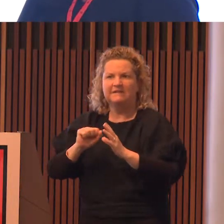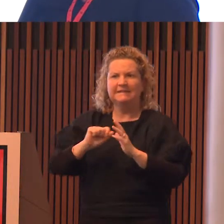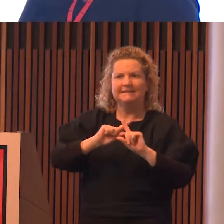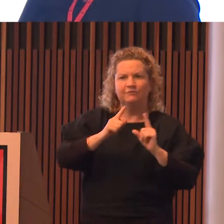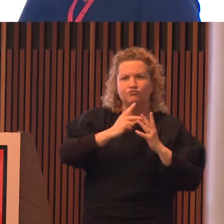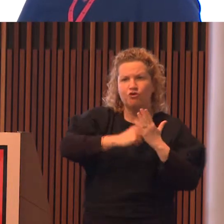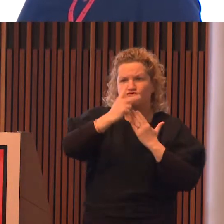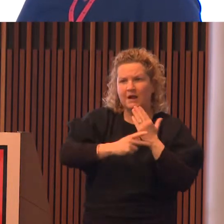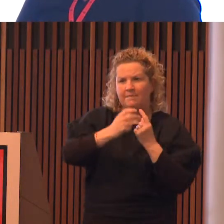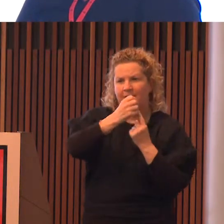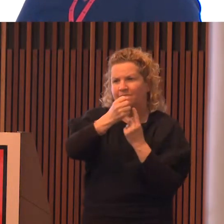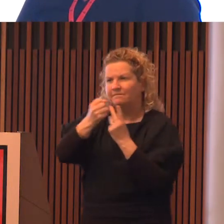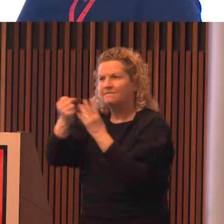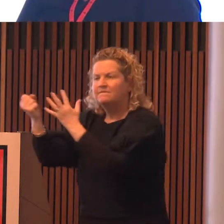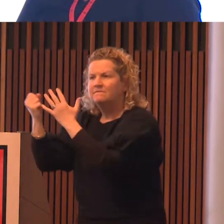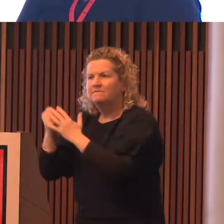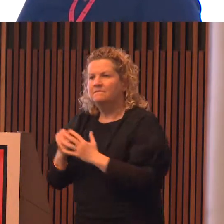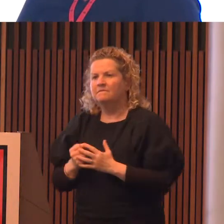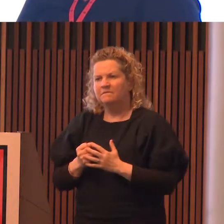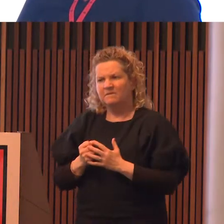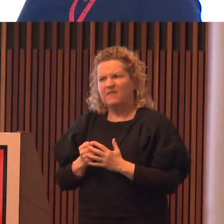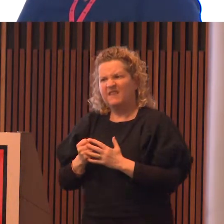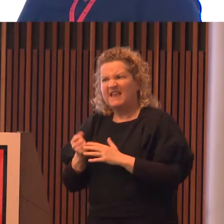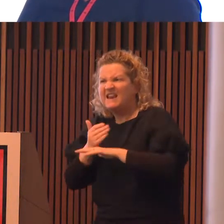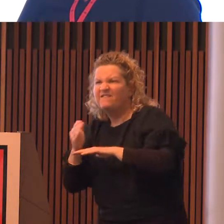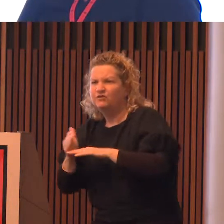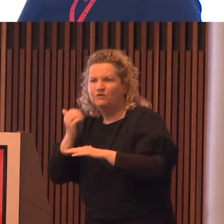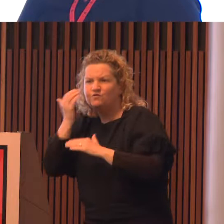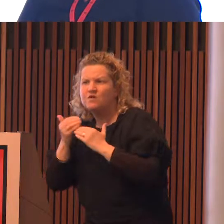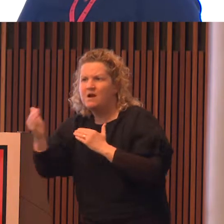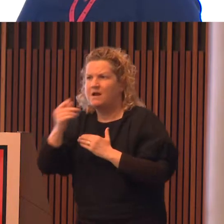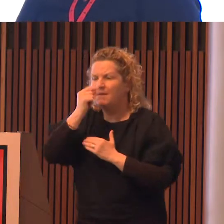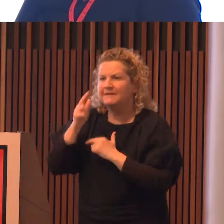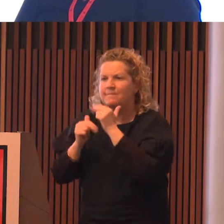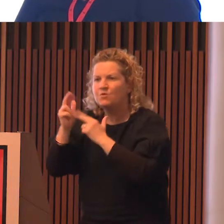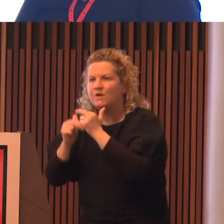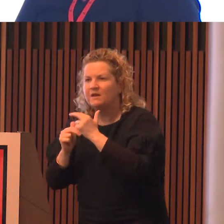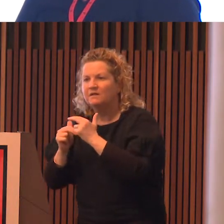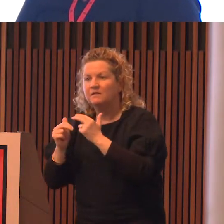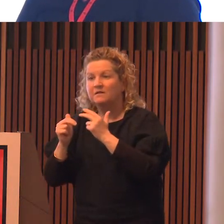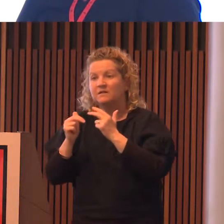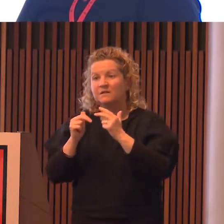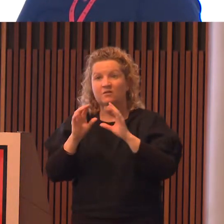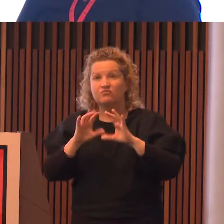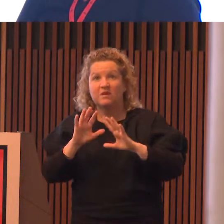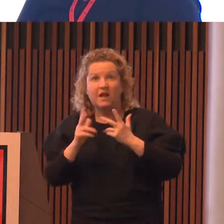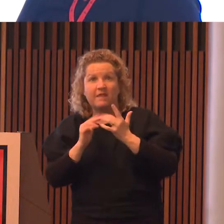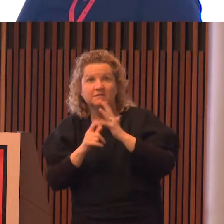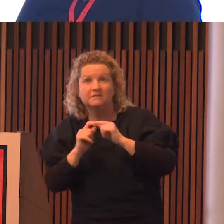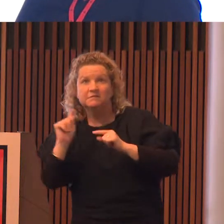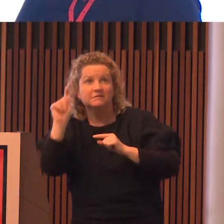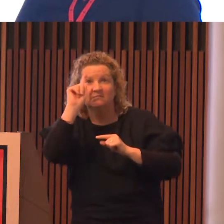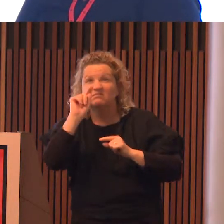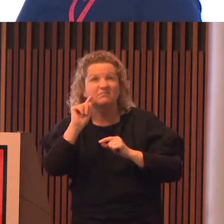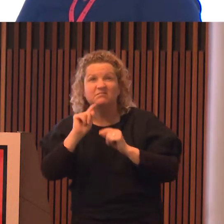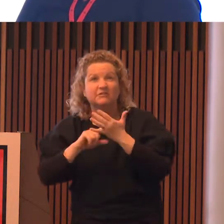They're all the words that we don't hear anywhere else. They're innovations and futures and capacity building. No other state government is doing that.